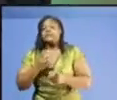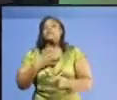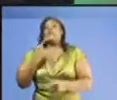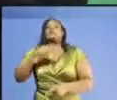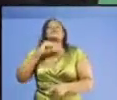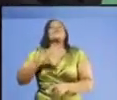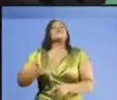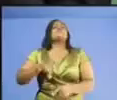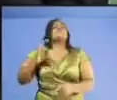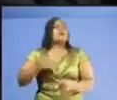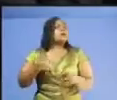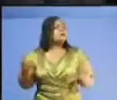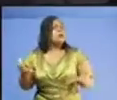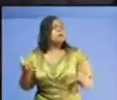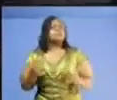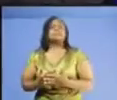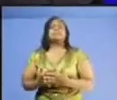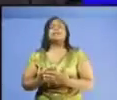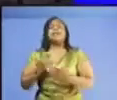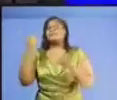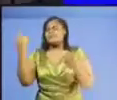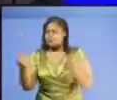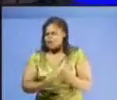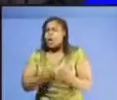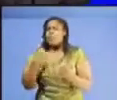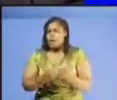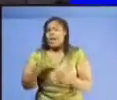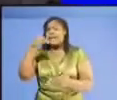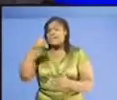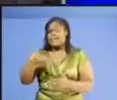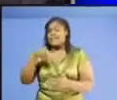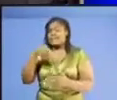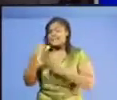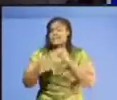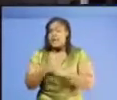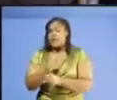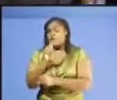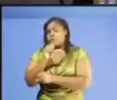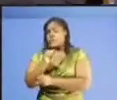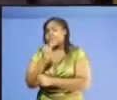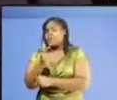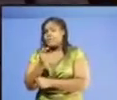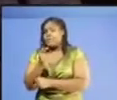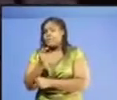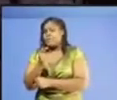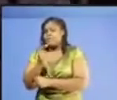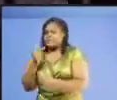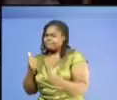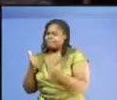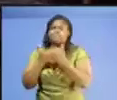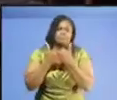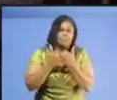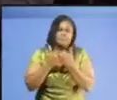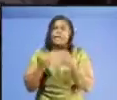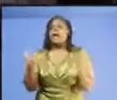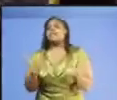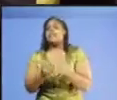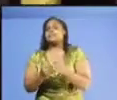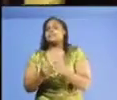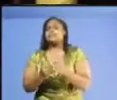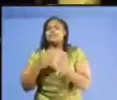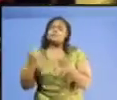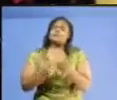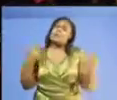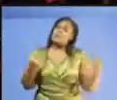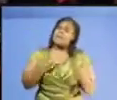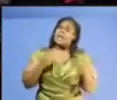that at somewhere in 2021, you'll bump into them. Some pain